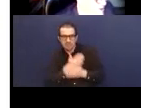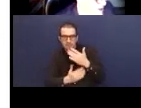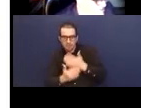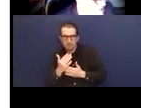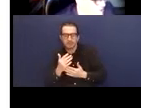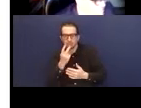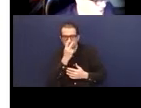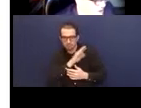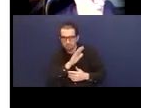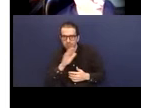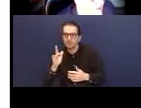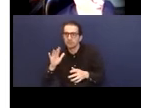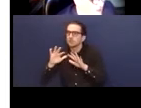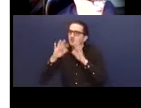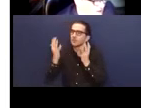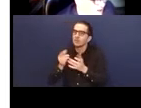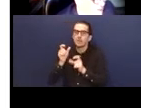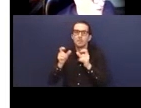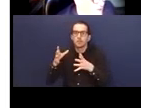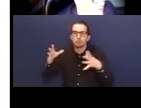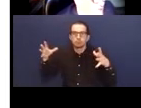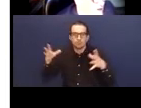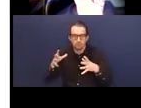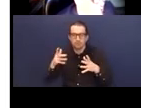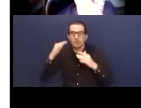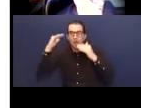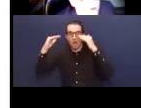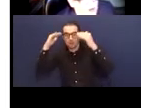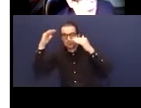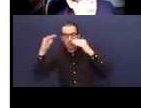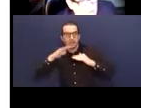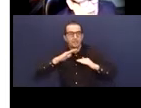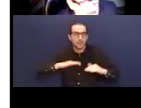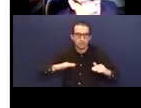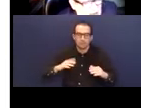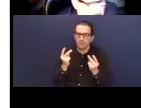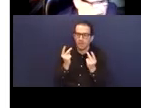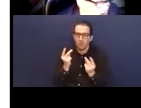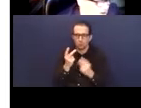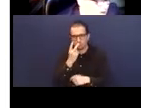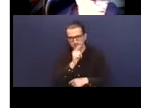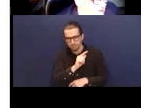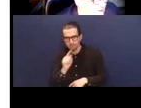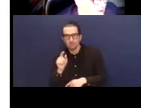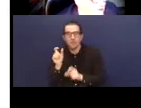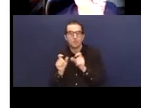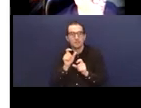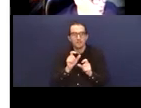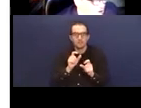So counting them, the data becomes a really important issue. And there